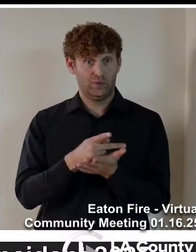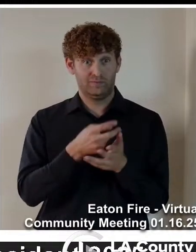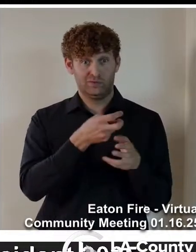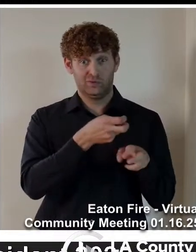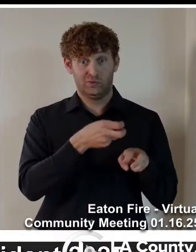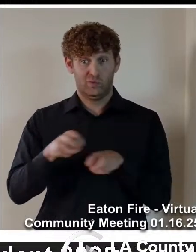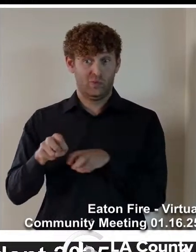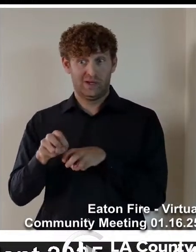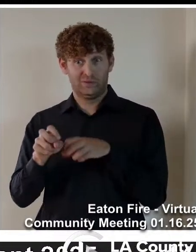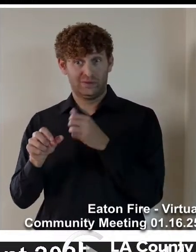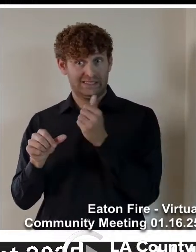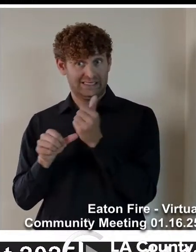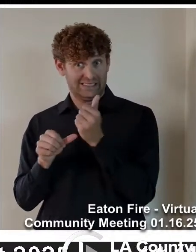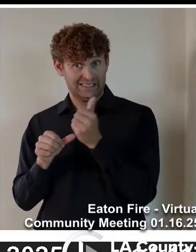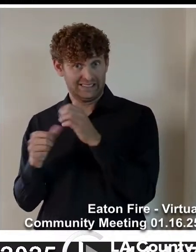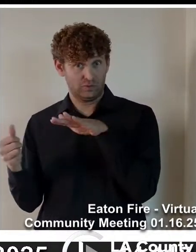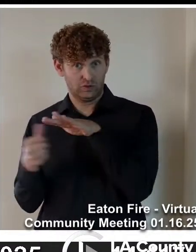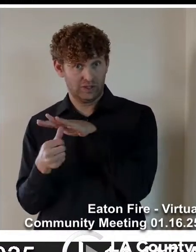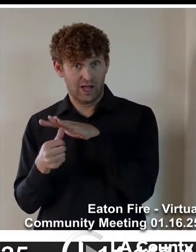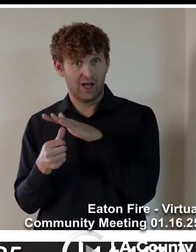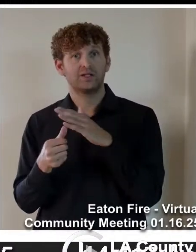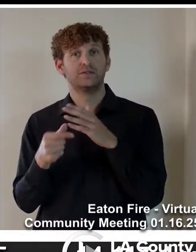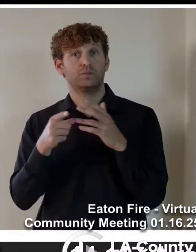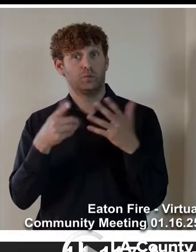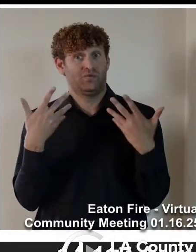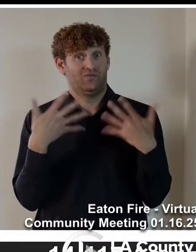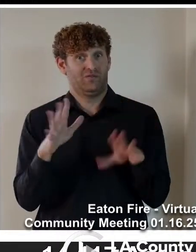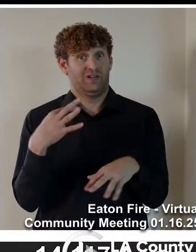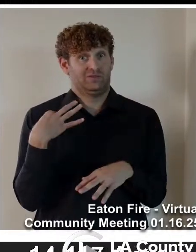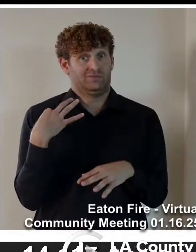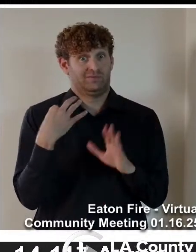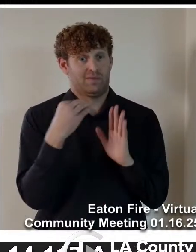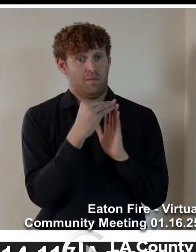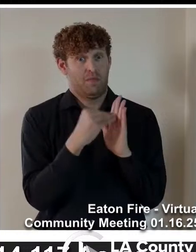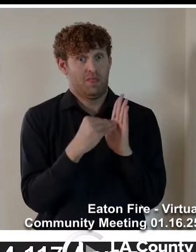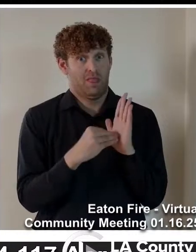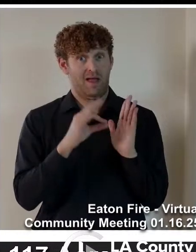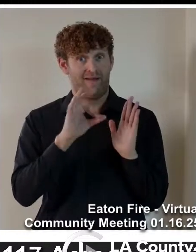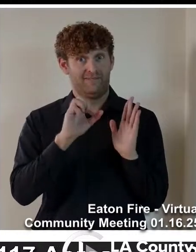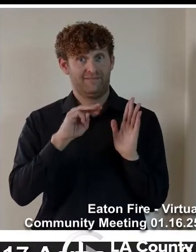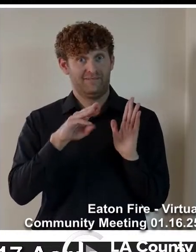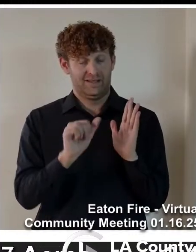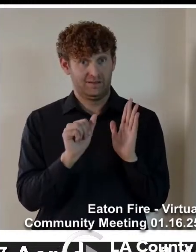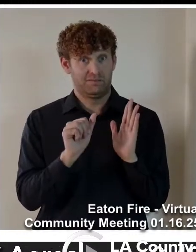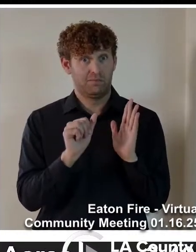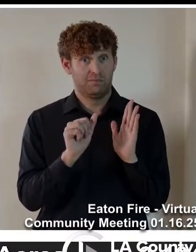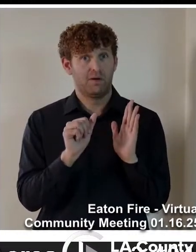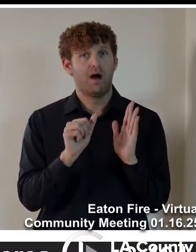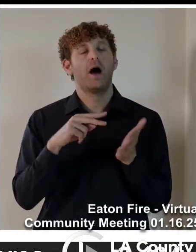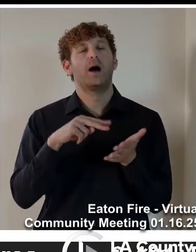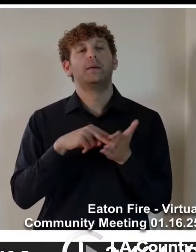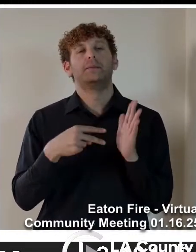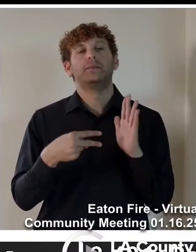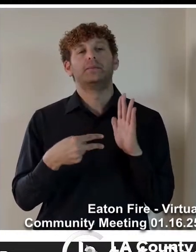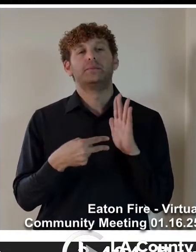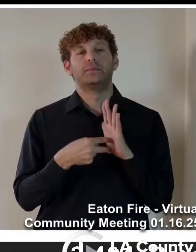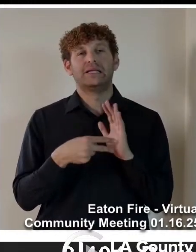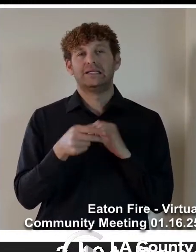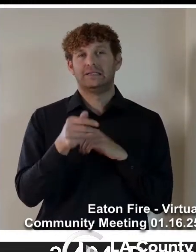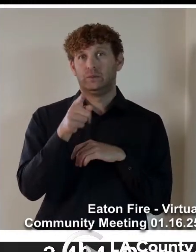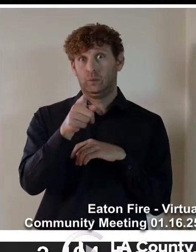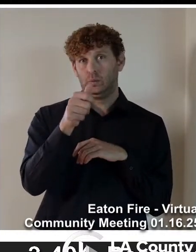assistance, but you have applied for FEMA assistance, you will have to pay those hotel costs up